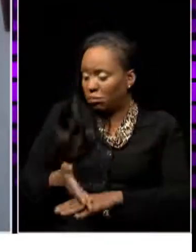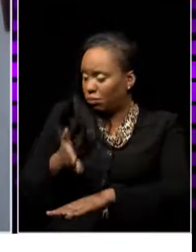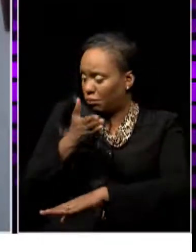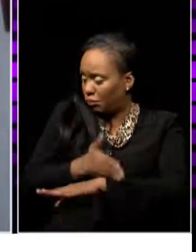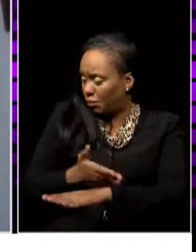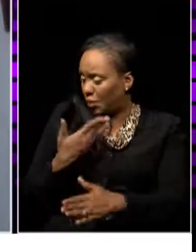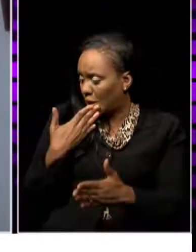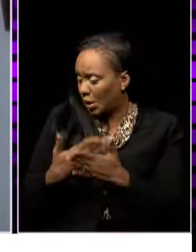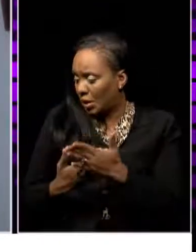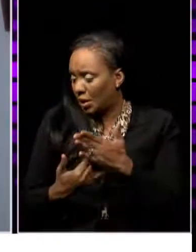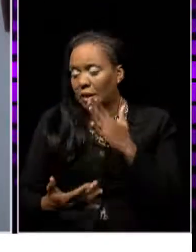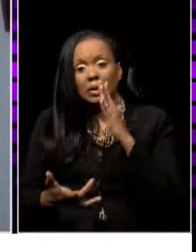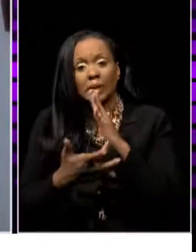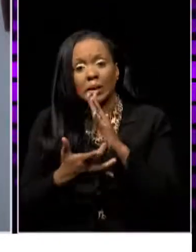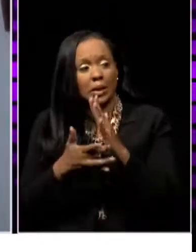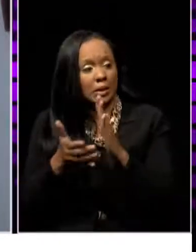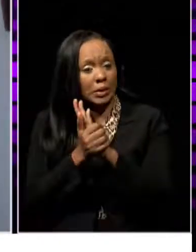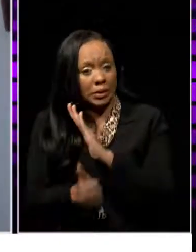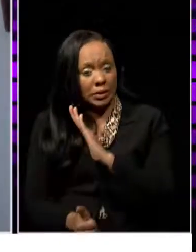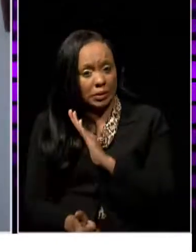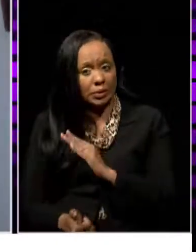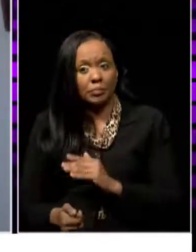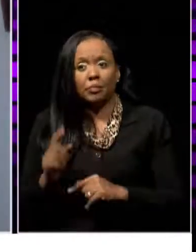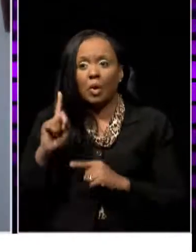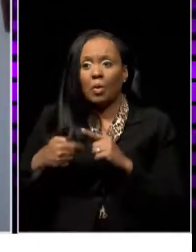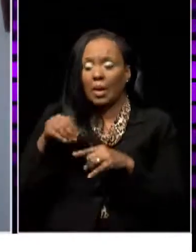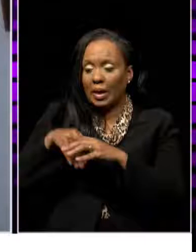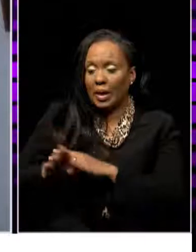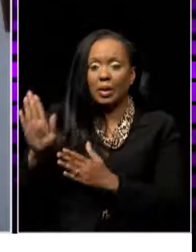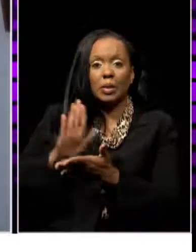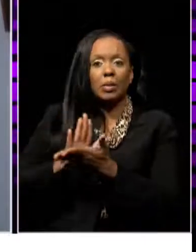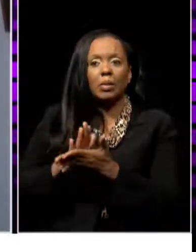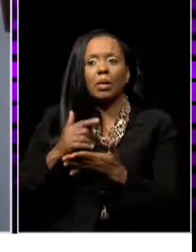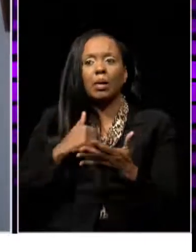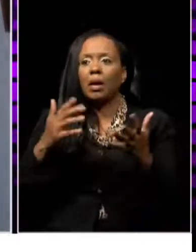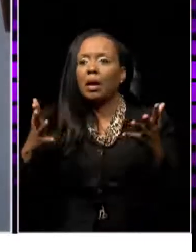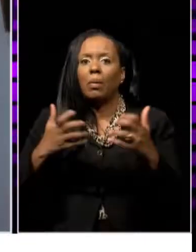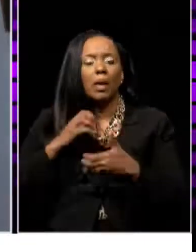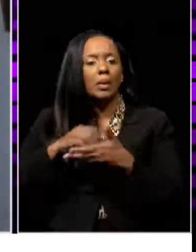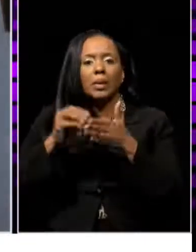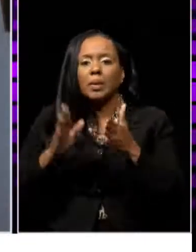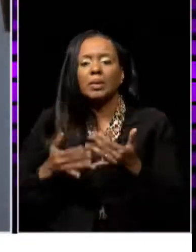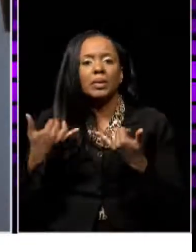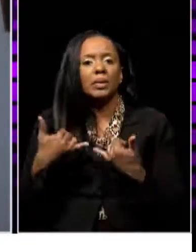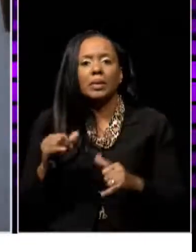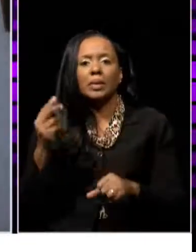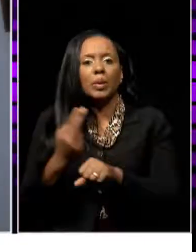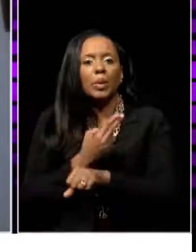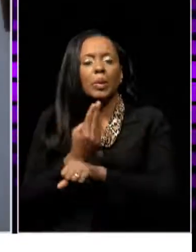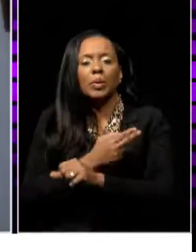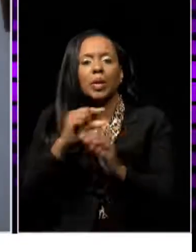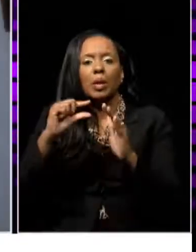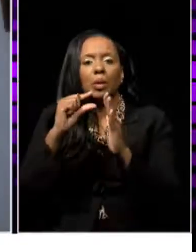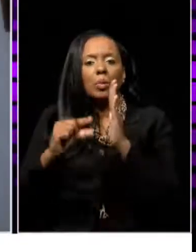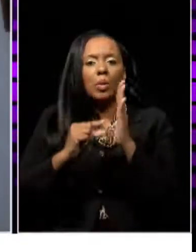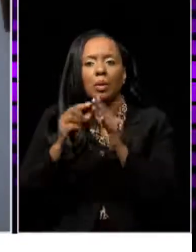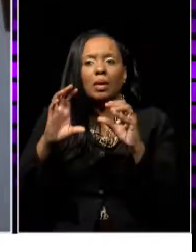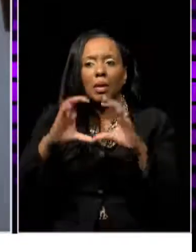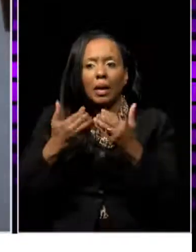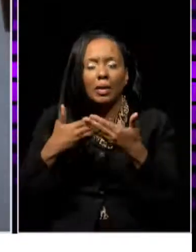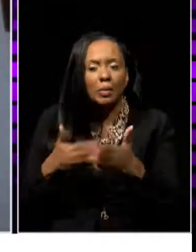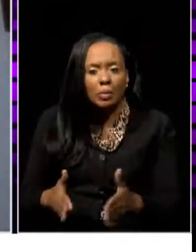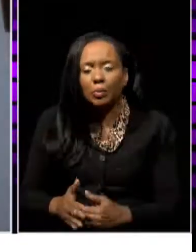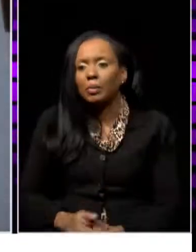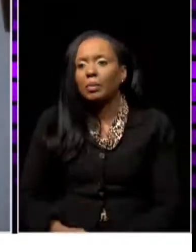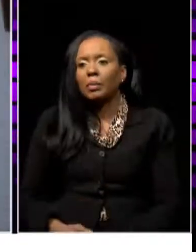because when we return to school, I still want to know that the students are using Google Classroom, that the teachers are using